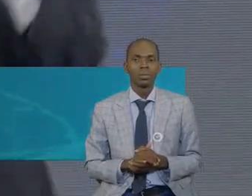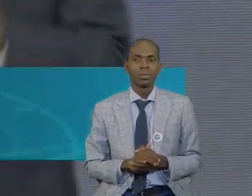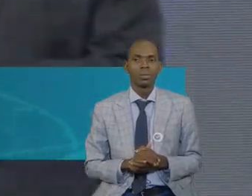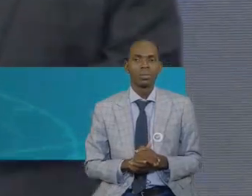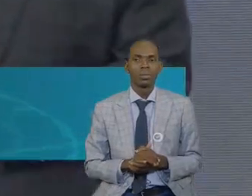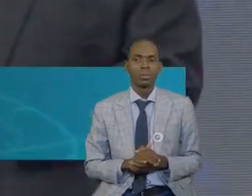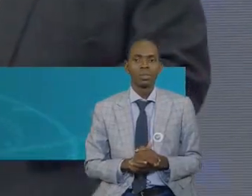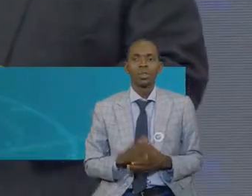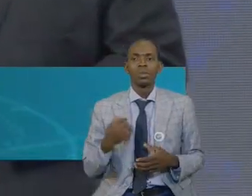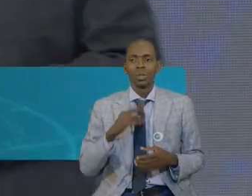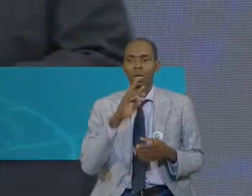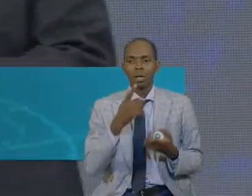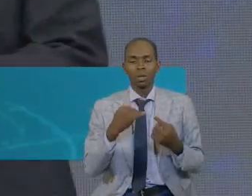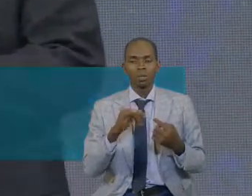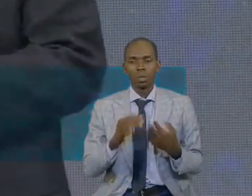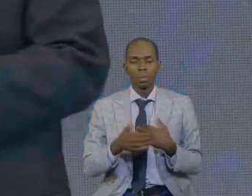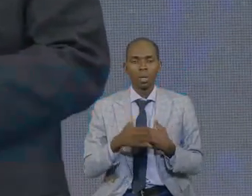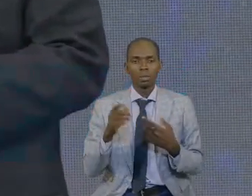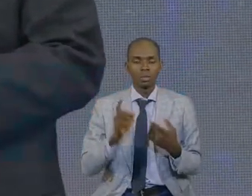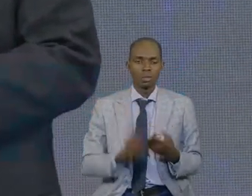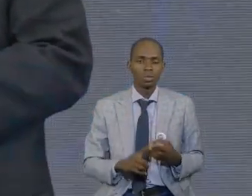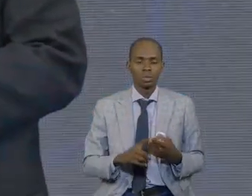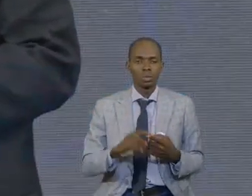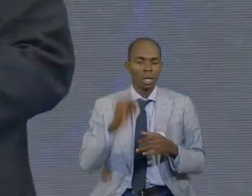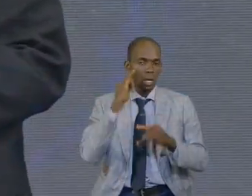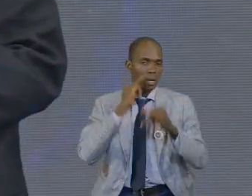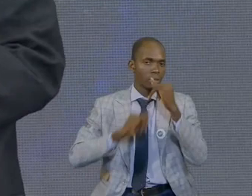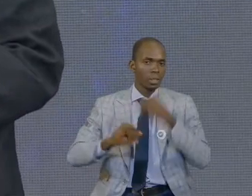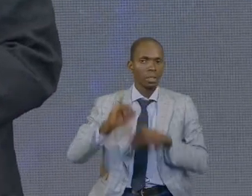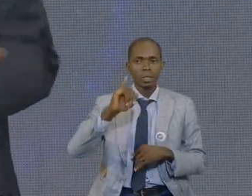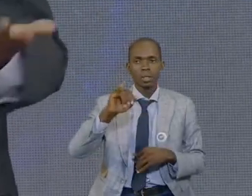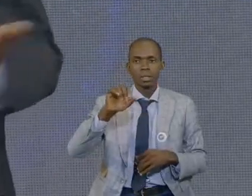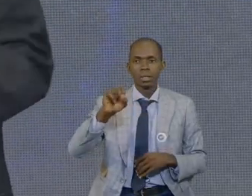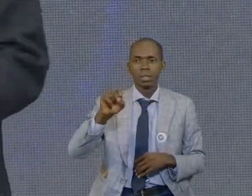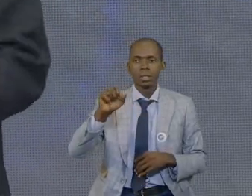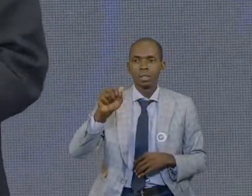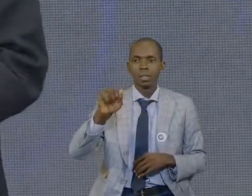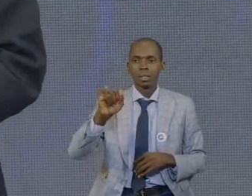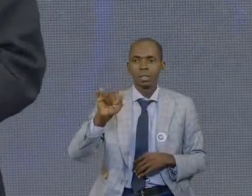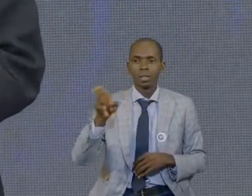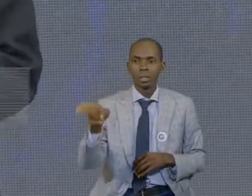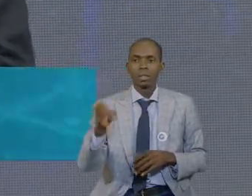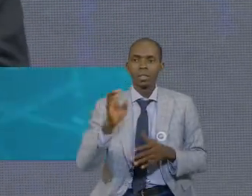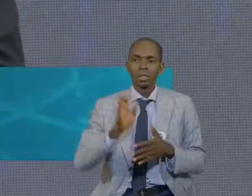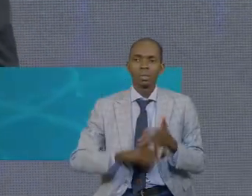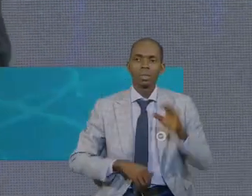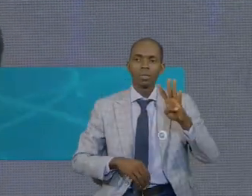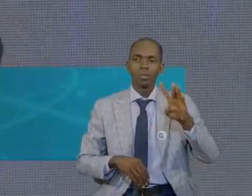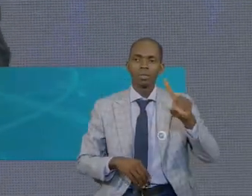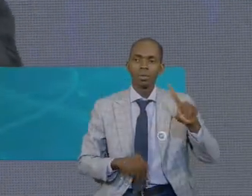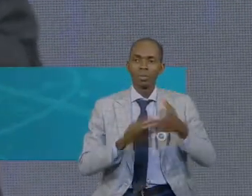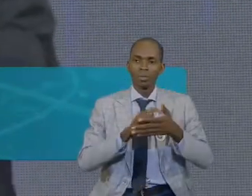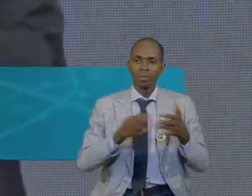We're coming back to Isaiah chapter 41. And we're reading from verse 11.